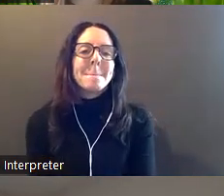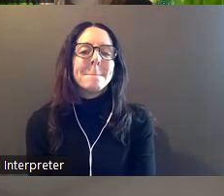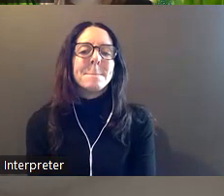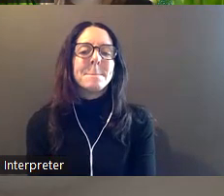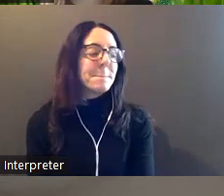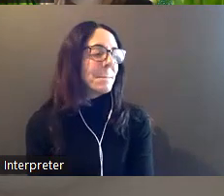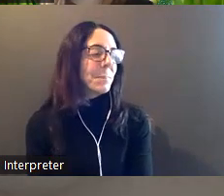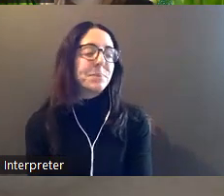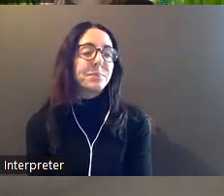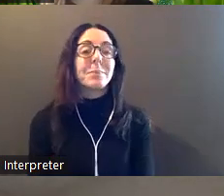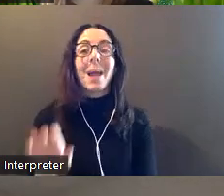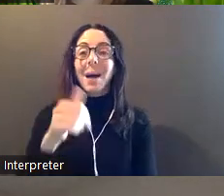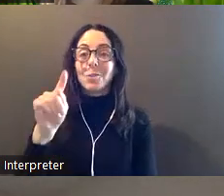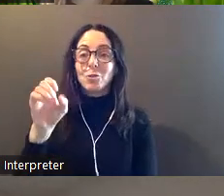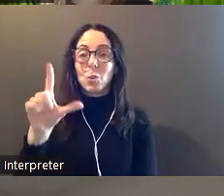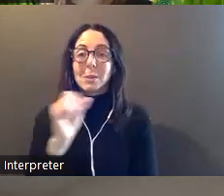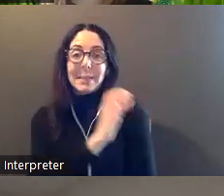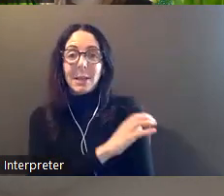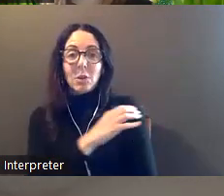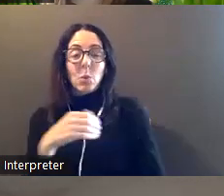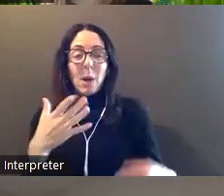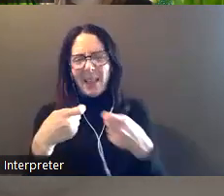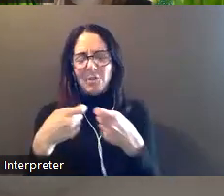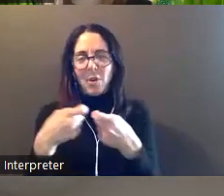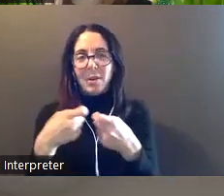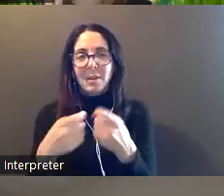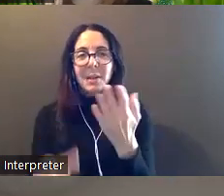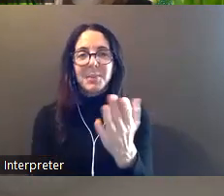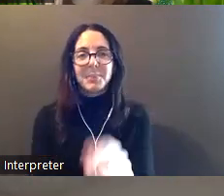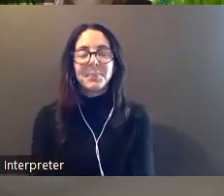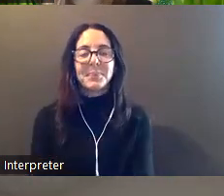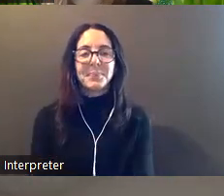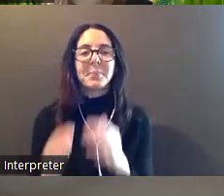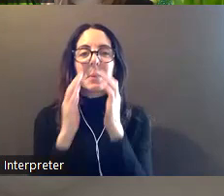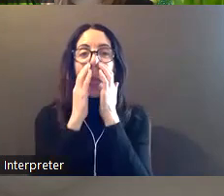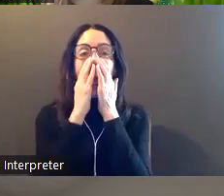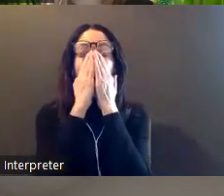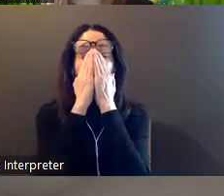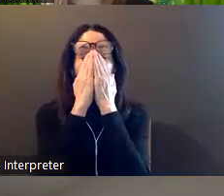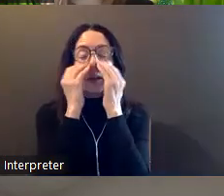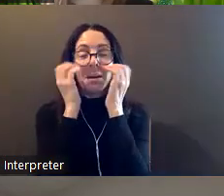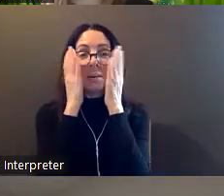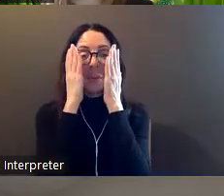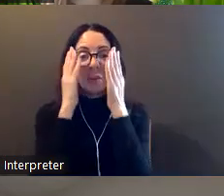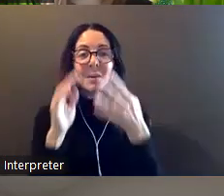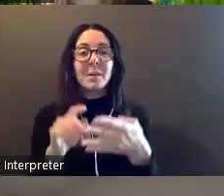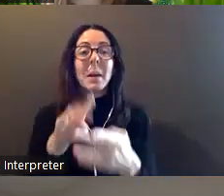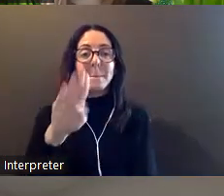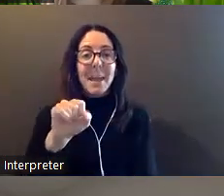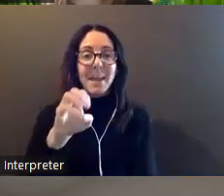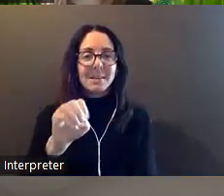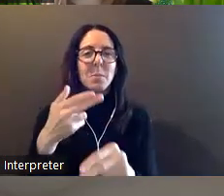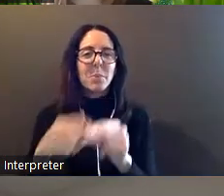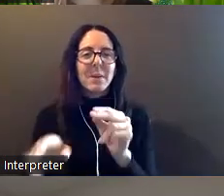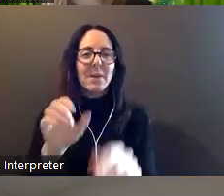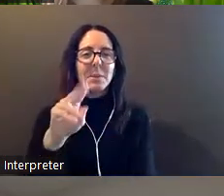So other clinical tools available electronically that we have the BASE, which is the Brief Abuse